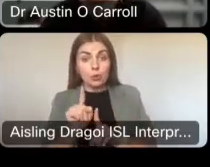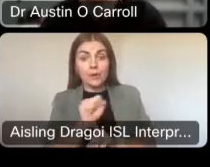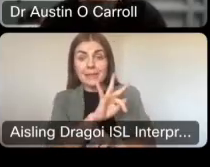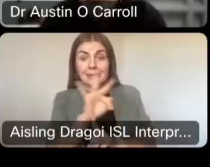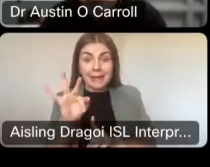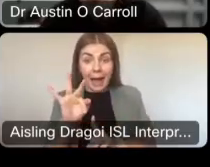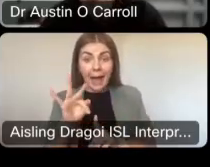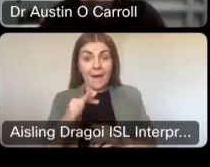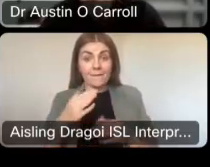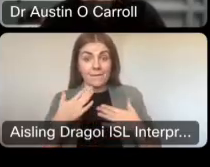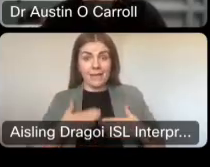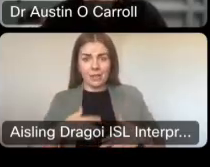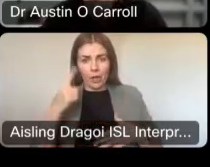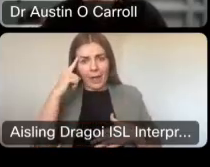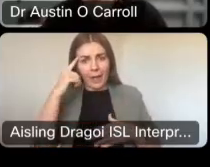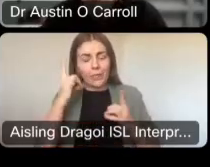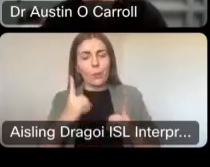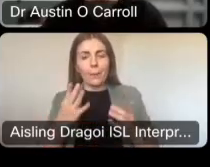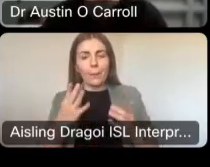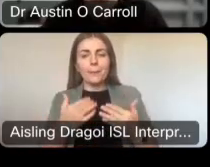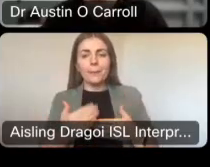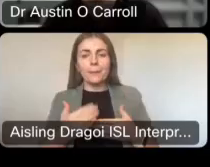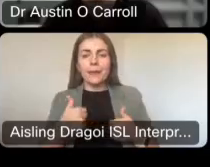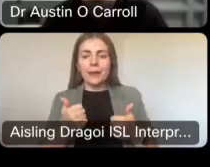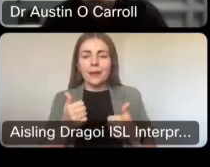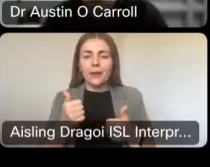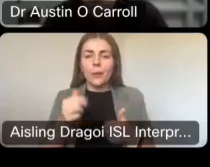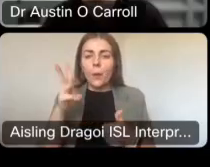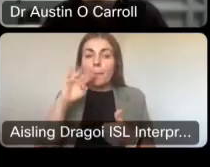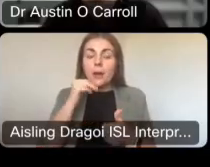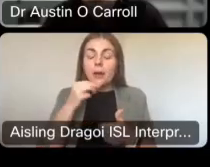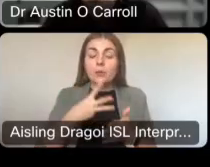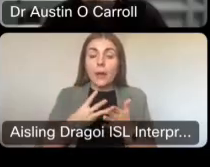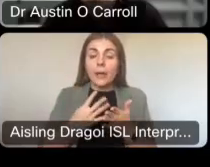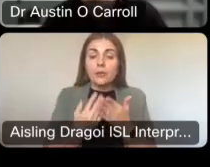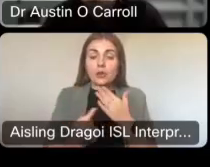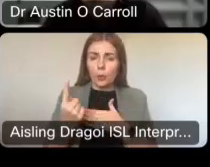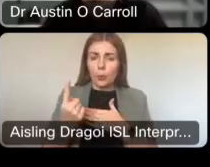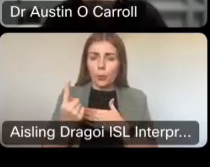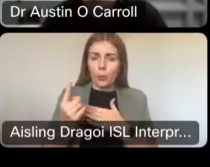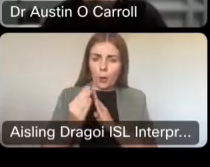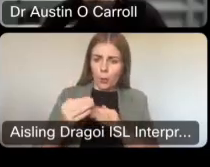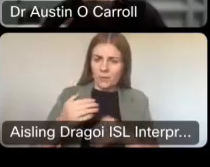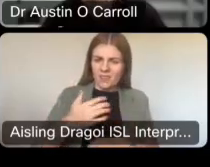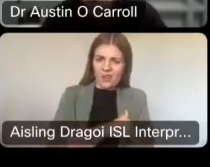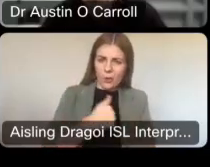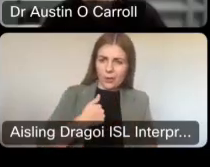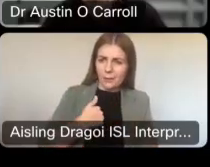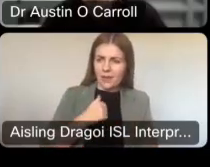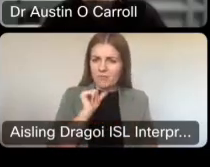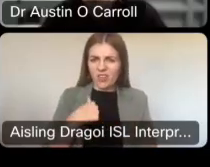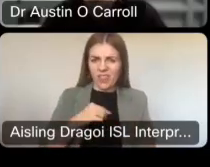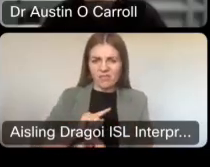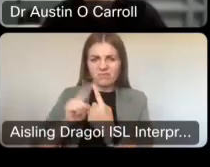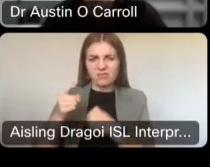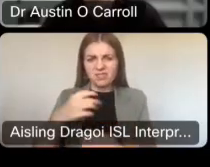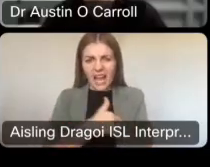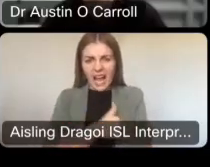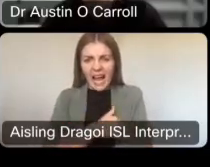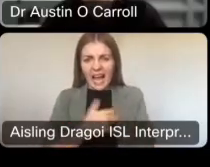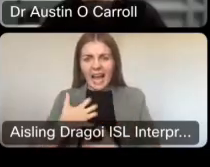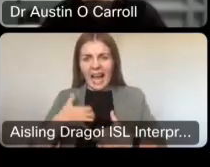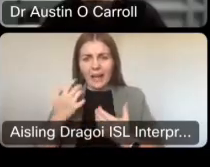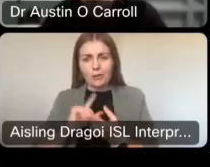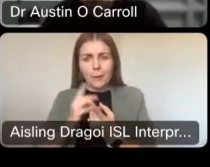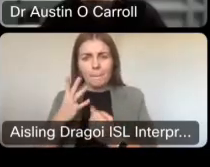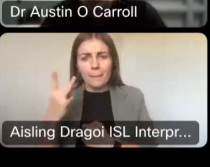makes sense because when you do a trauma-informed healthcare, when someone gets annoyed with you, you don't look and think, you don't get angry back because you know this is coming